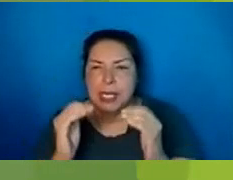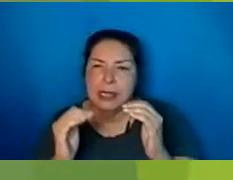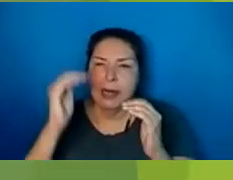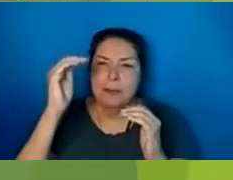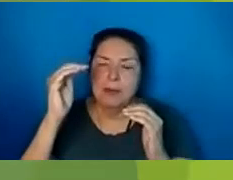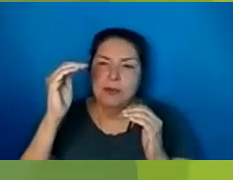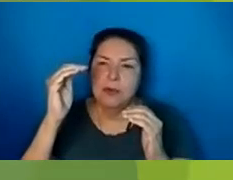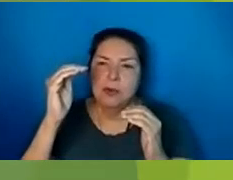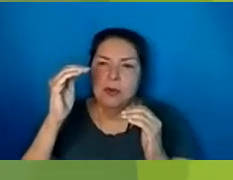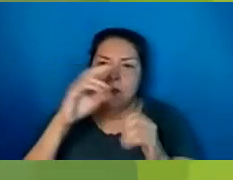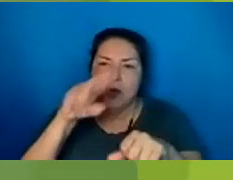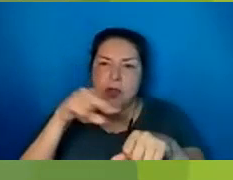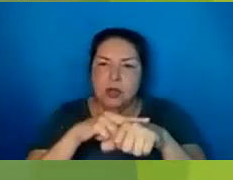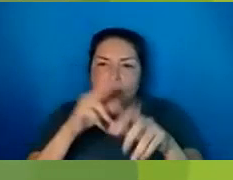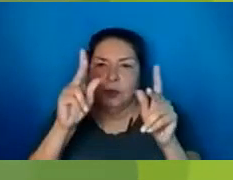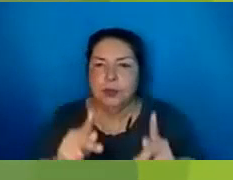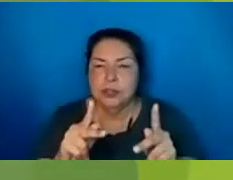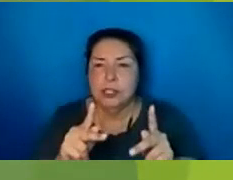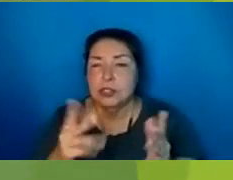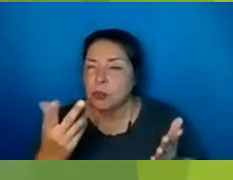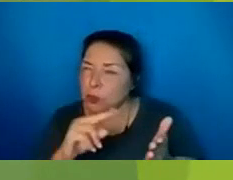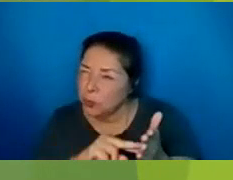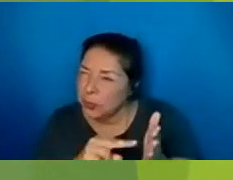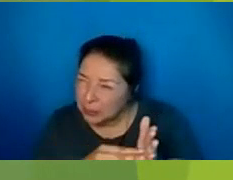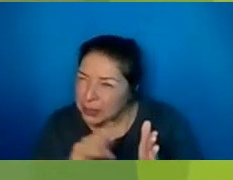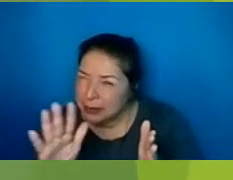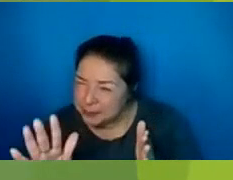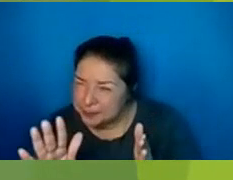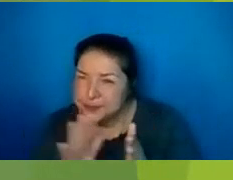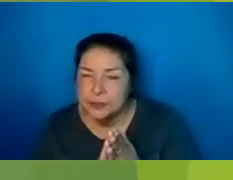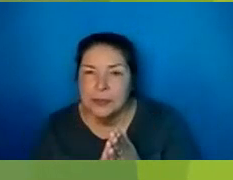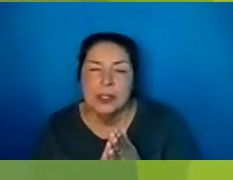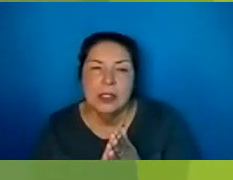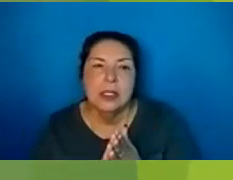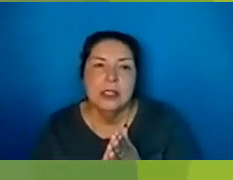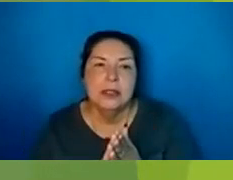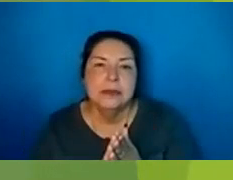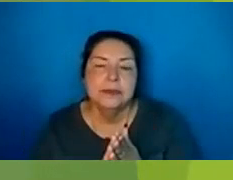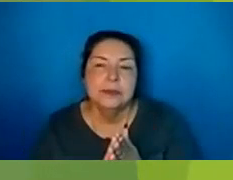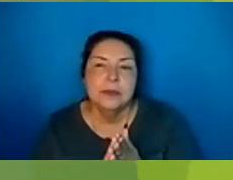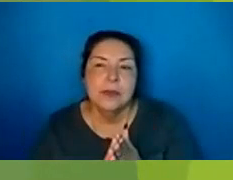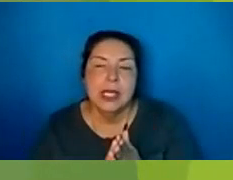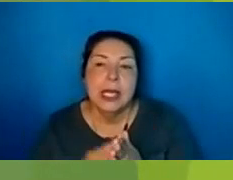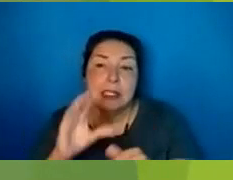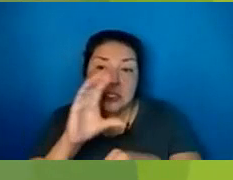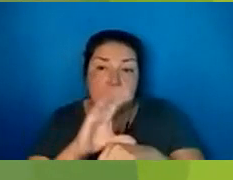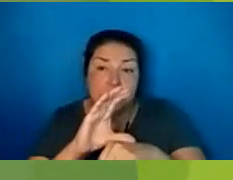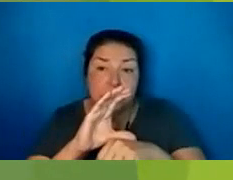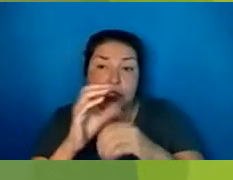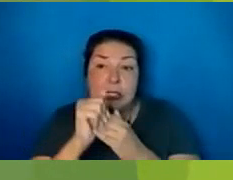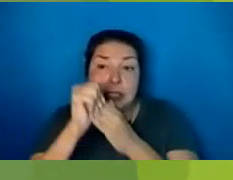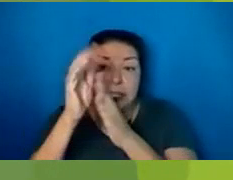a normal person. And by that, what I mean by that, it is as a church leader, as